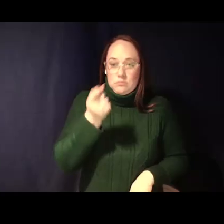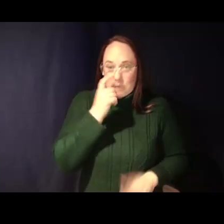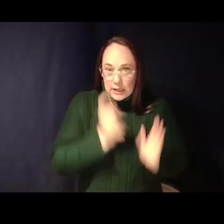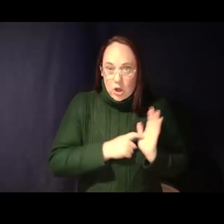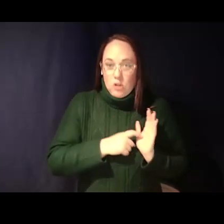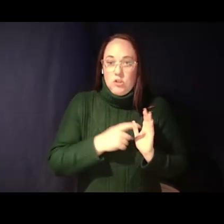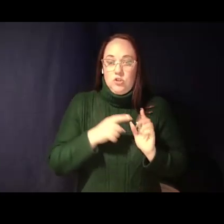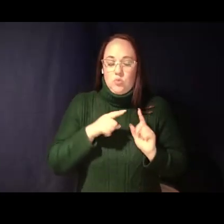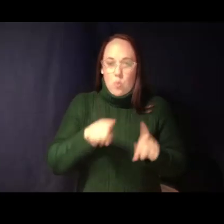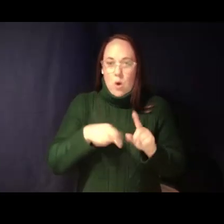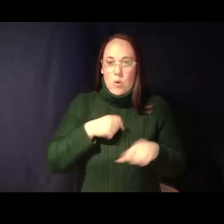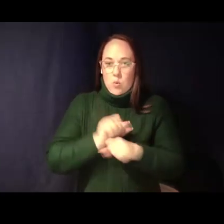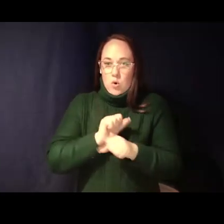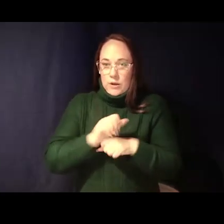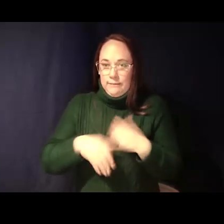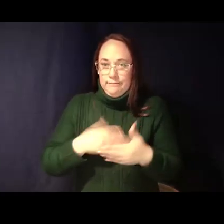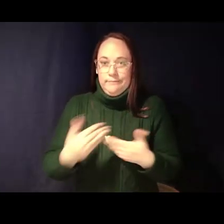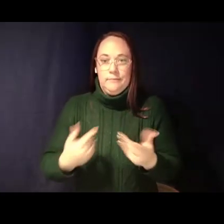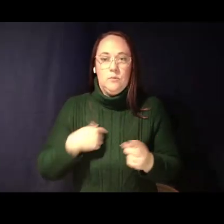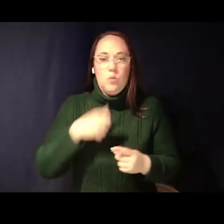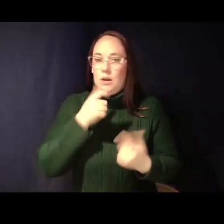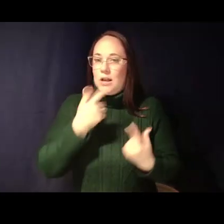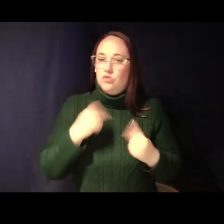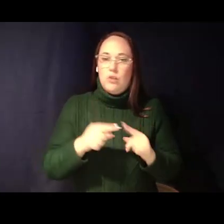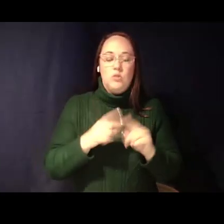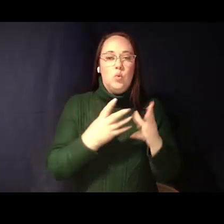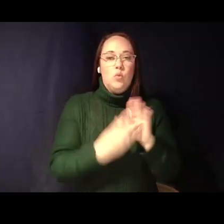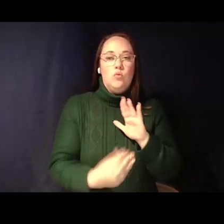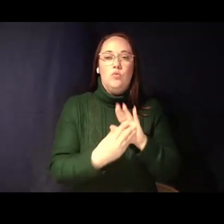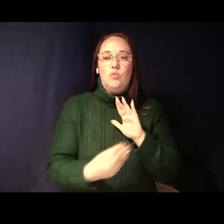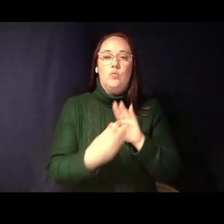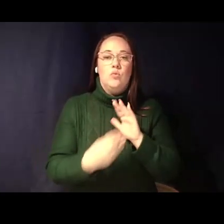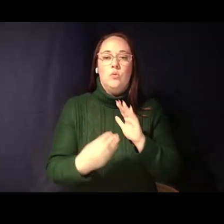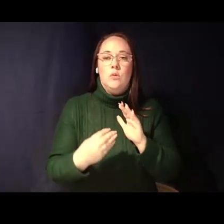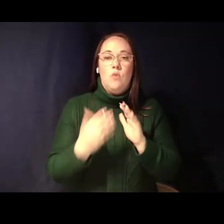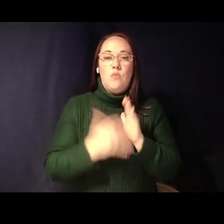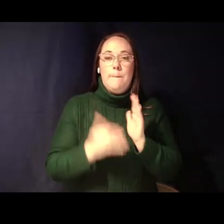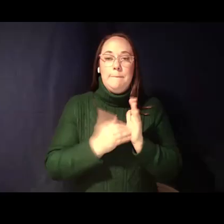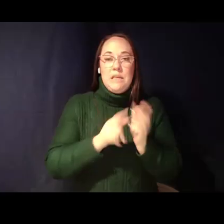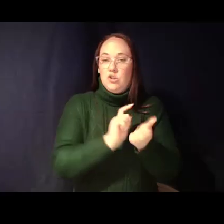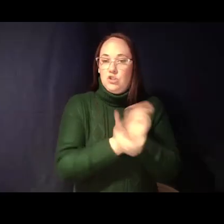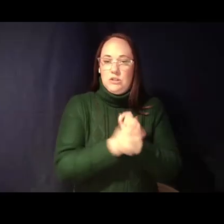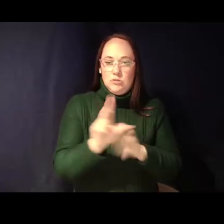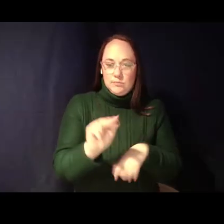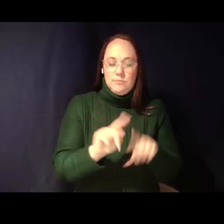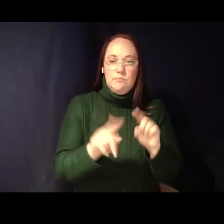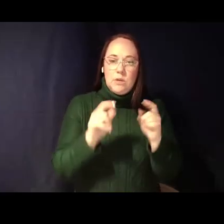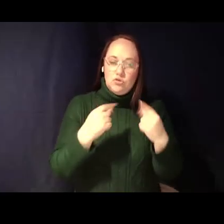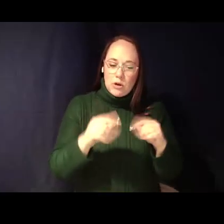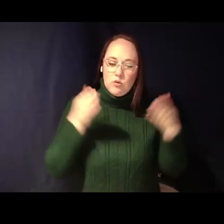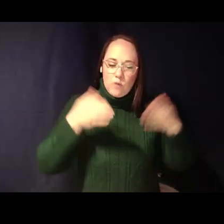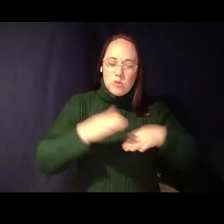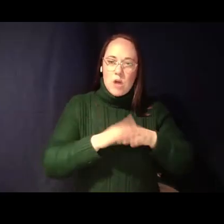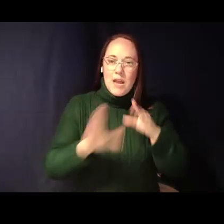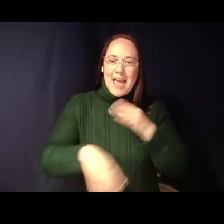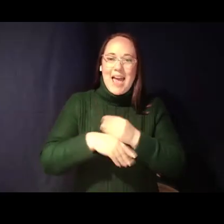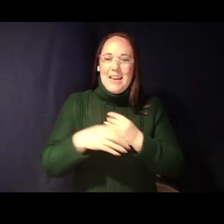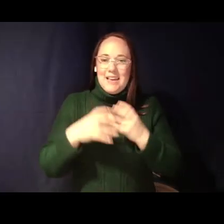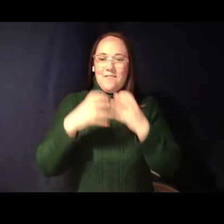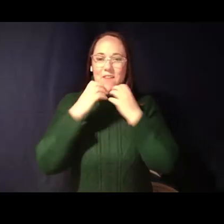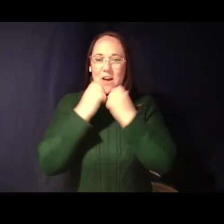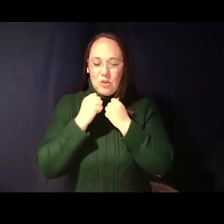work as we go along. We're not going to try to replicate or repeat what those changes are, but are really trying to focus on value add additional